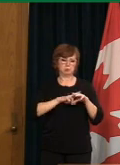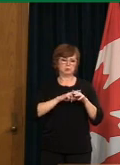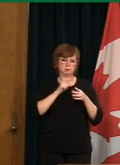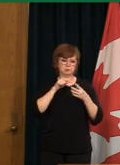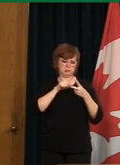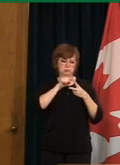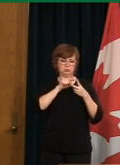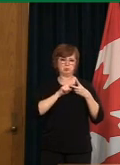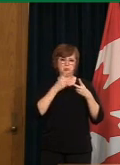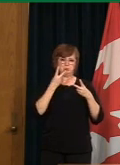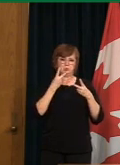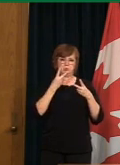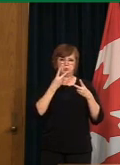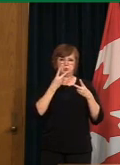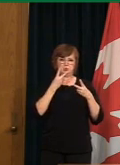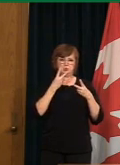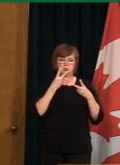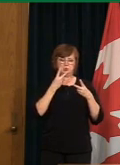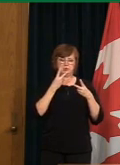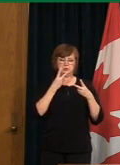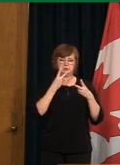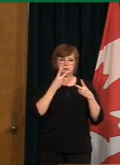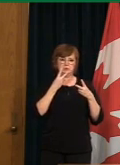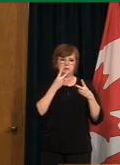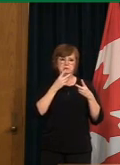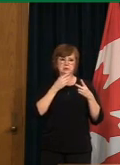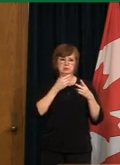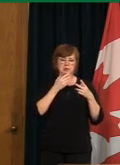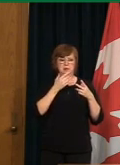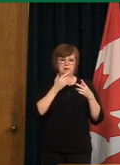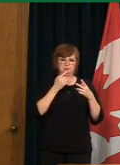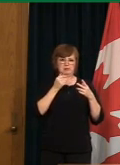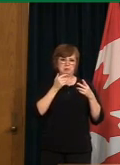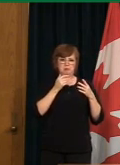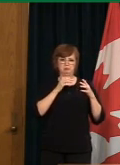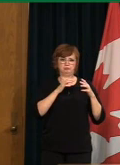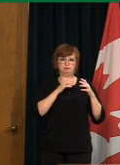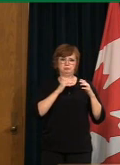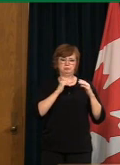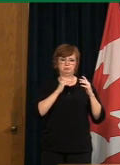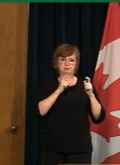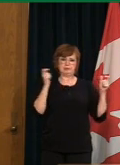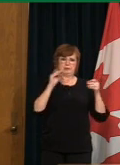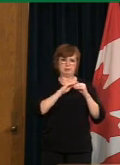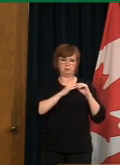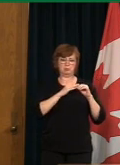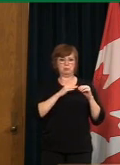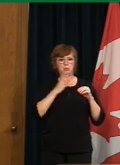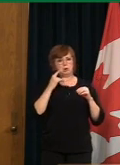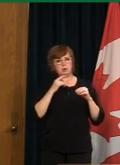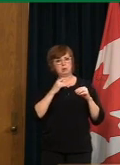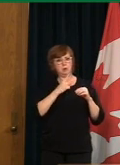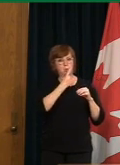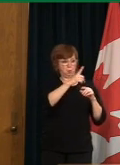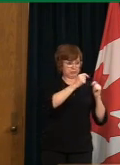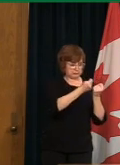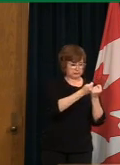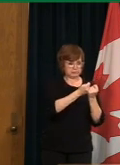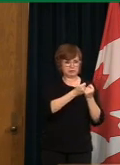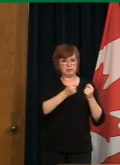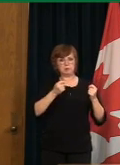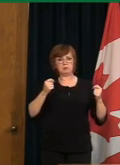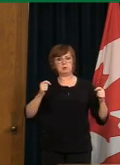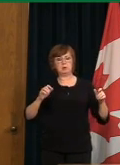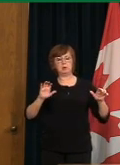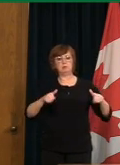stand out quite significantly. And the challenge there, of course, is that if you have 2 or 3 teams playing, and then